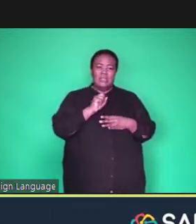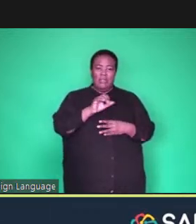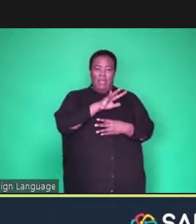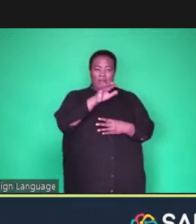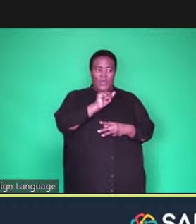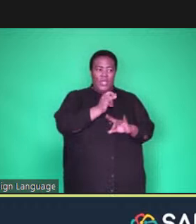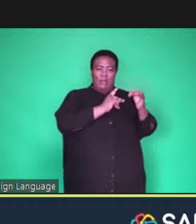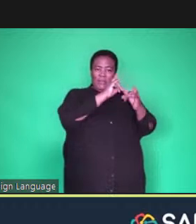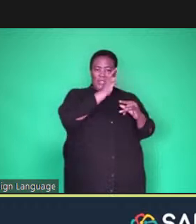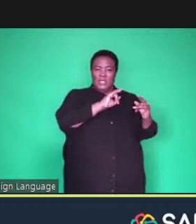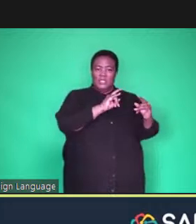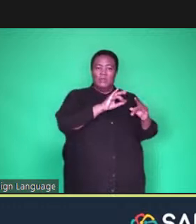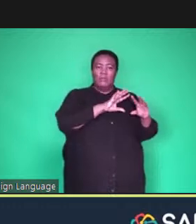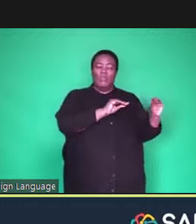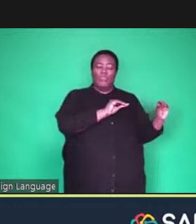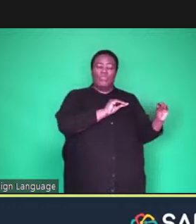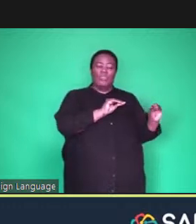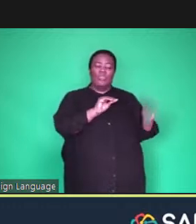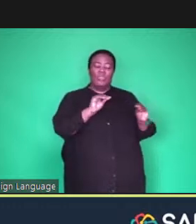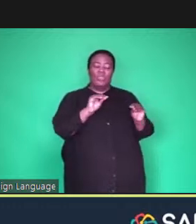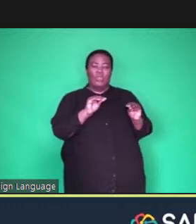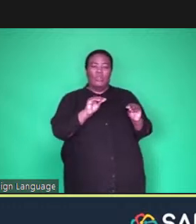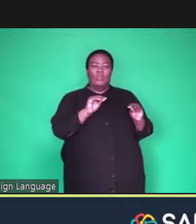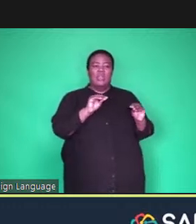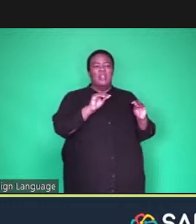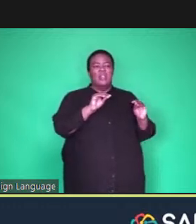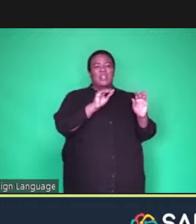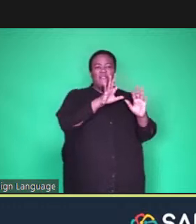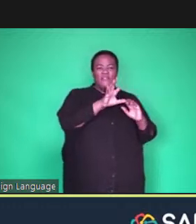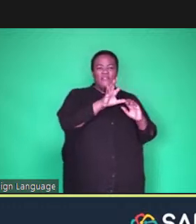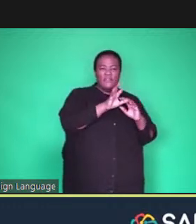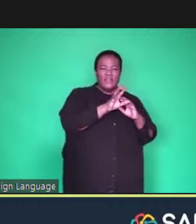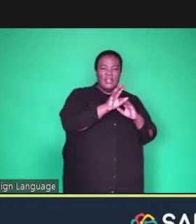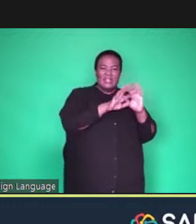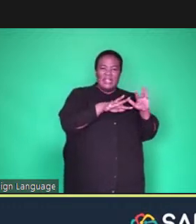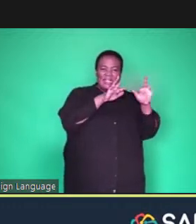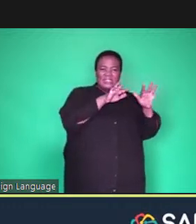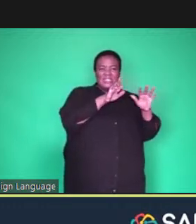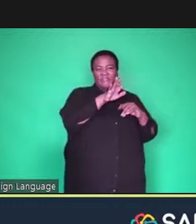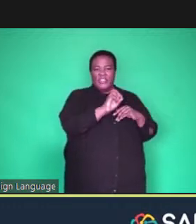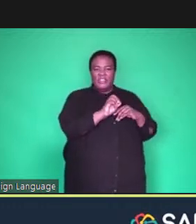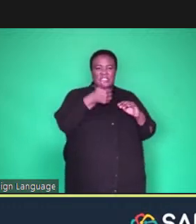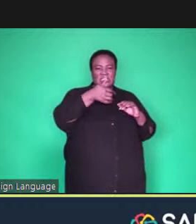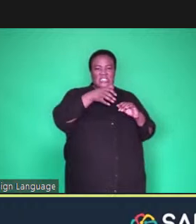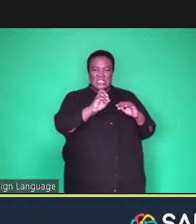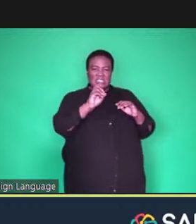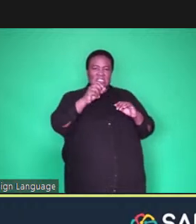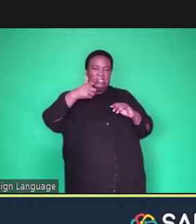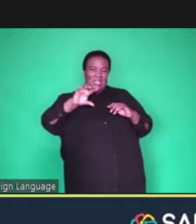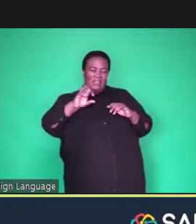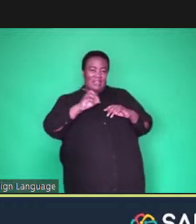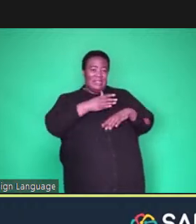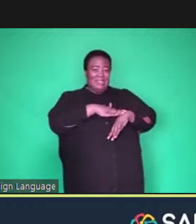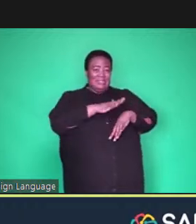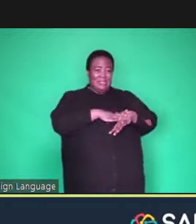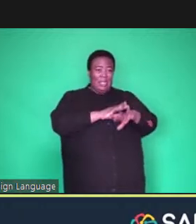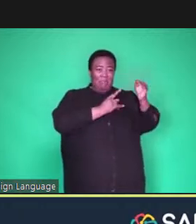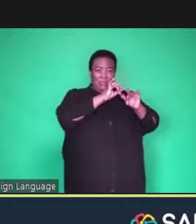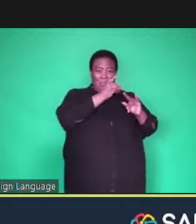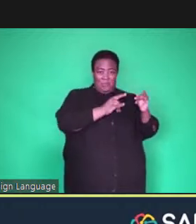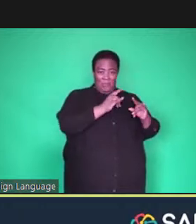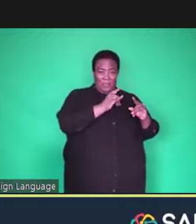in the 50s, 60s, 70s, at a time when urbanization could have